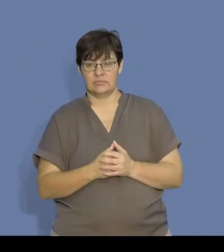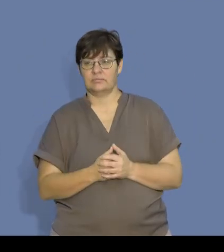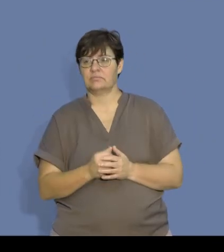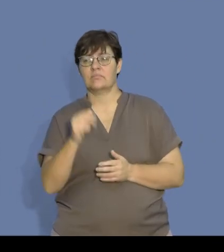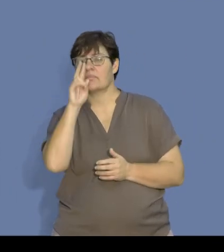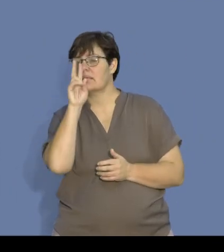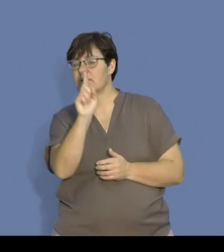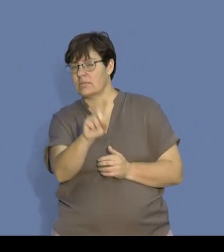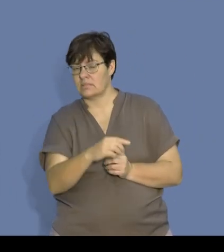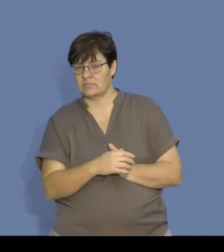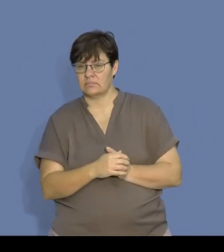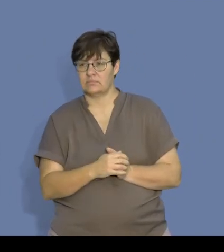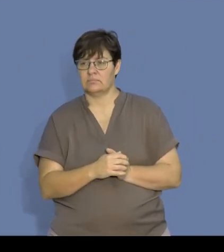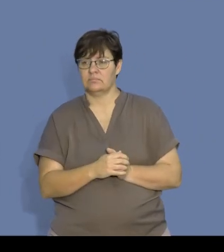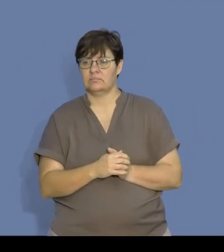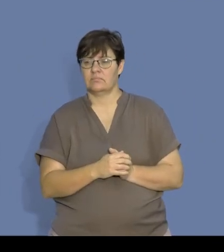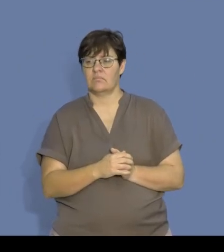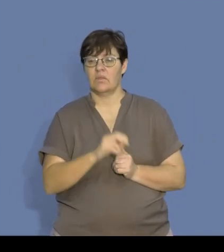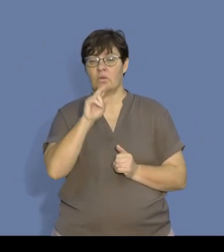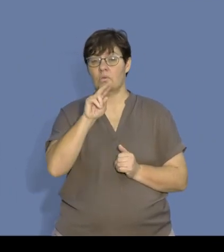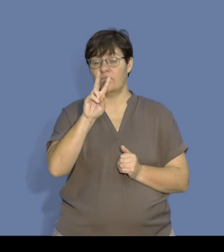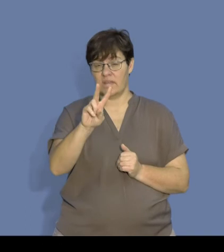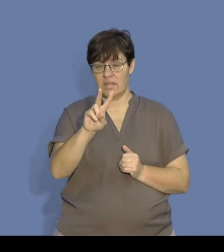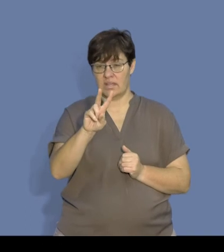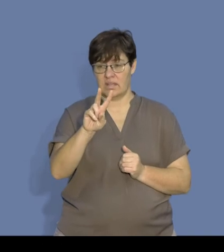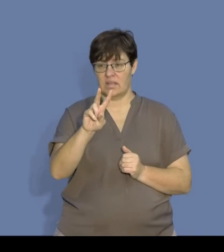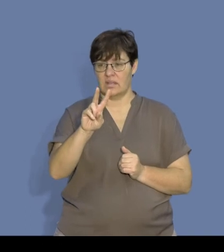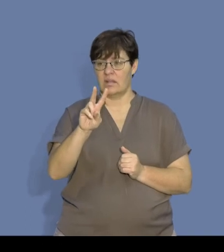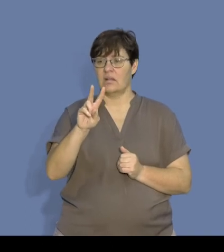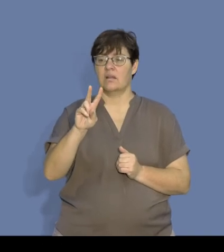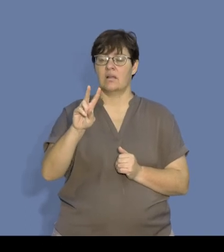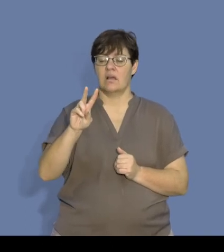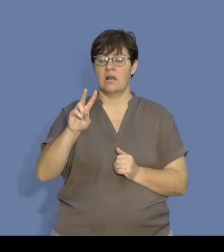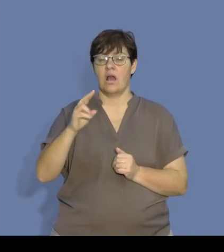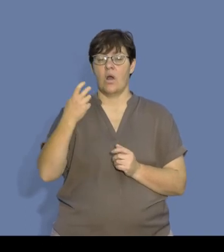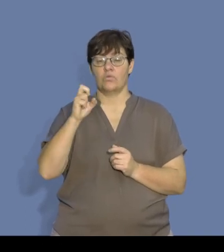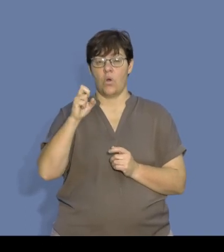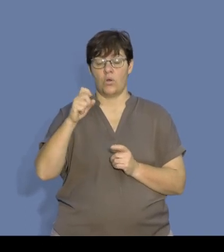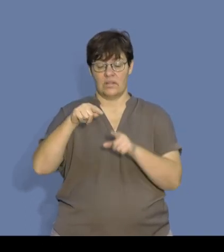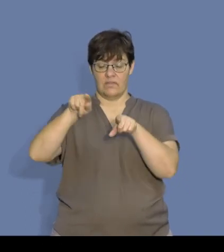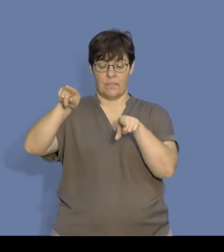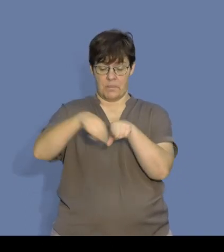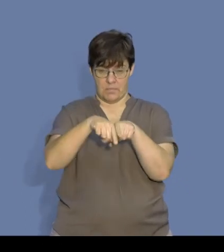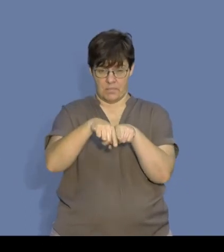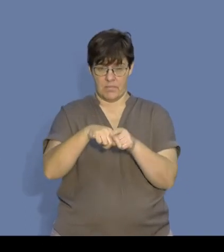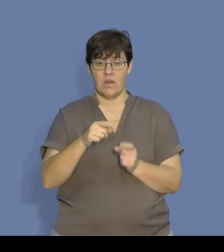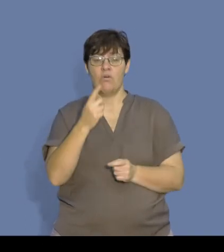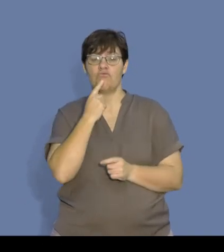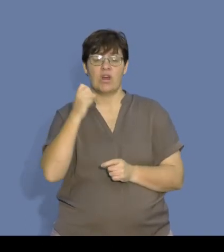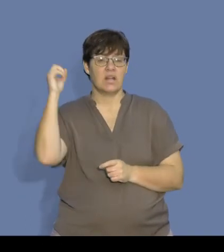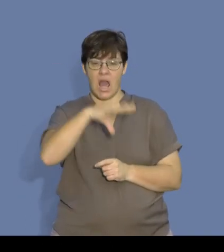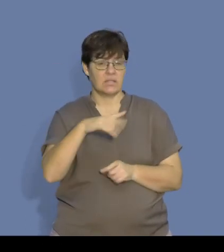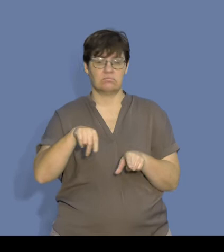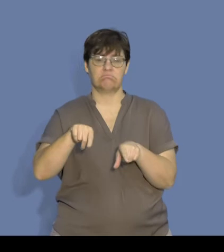see is that with the ultraviolet, the gold leaf collapses. With the red light, there's no effect